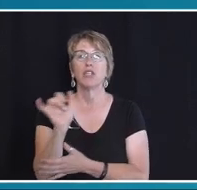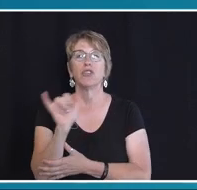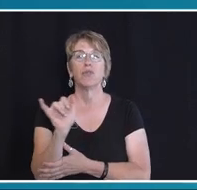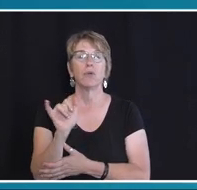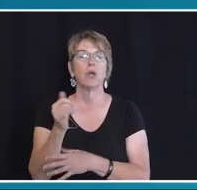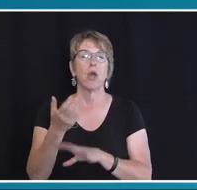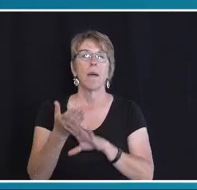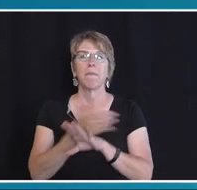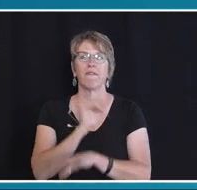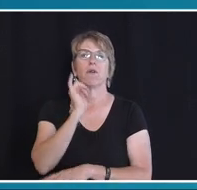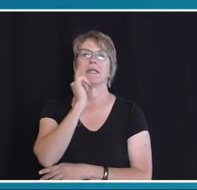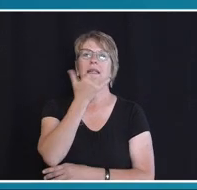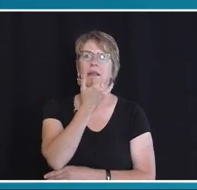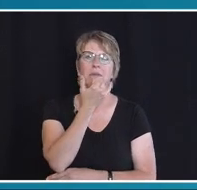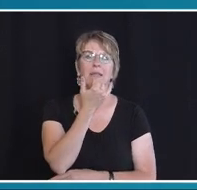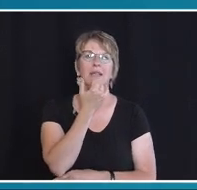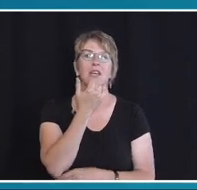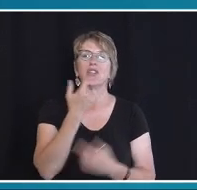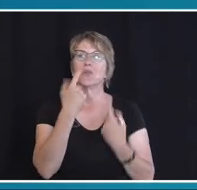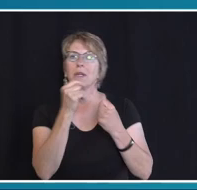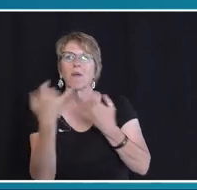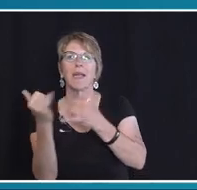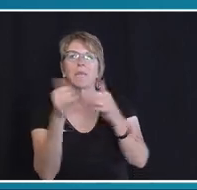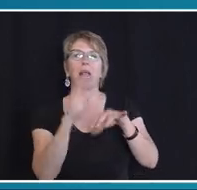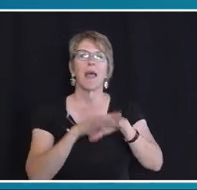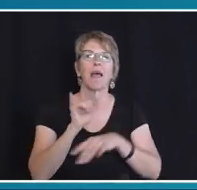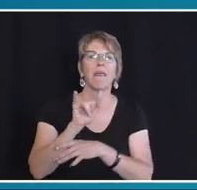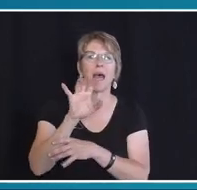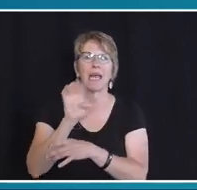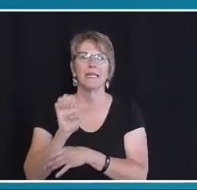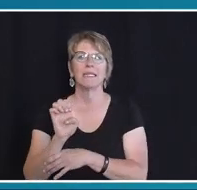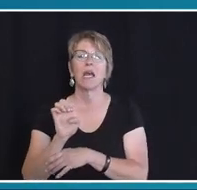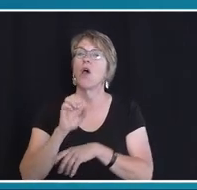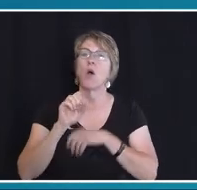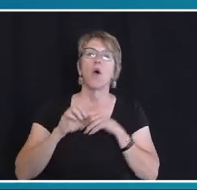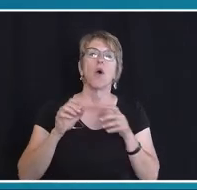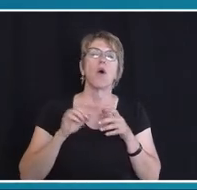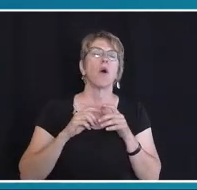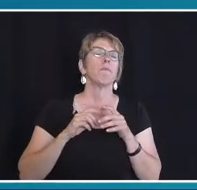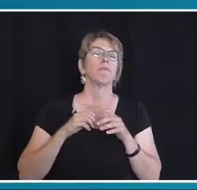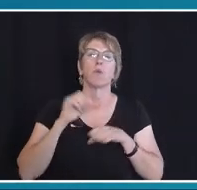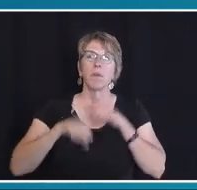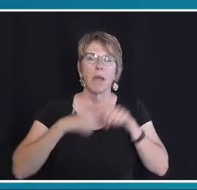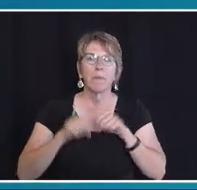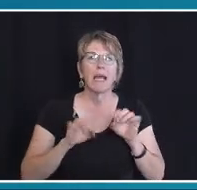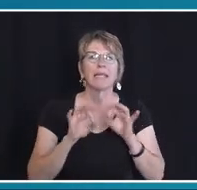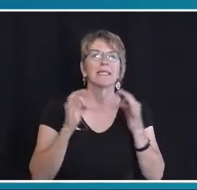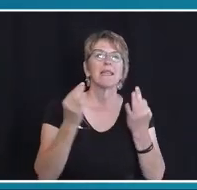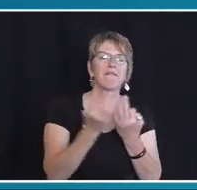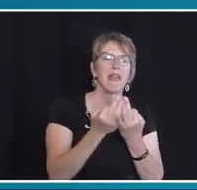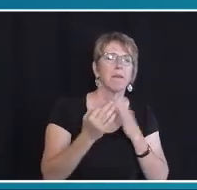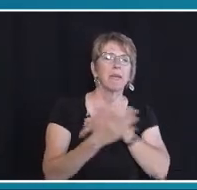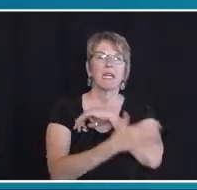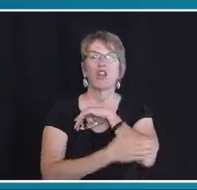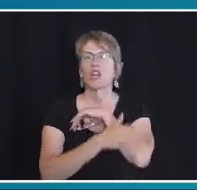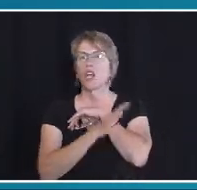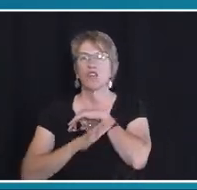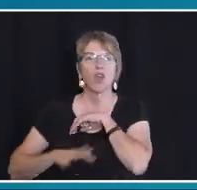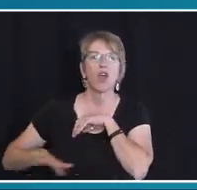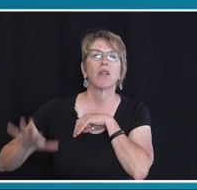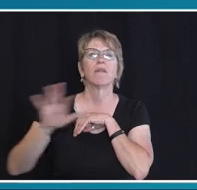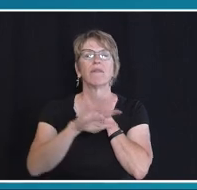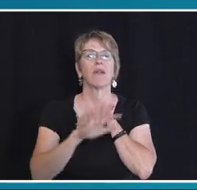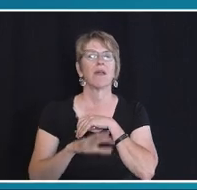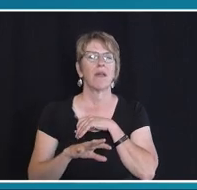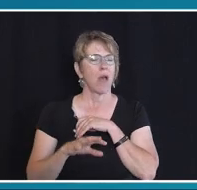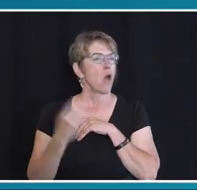to play out on the ice with them as well. We ride bikes as a family all over the country. When we go camping, we take our bikes, and that's one of